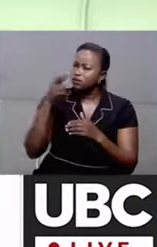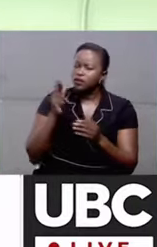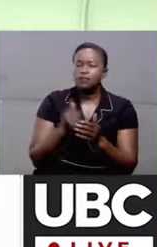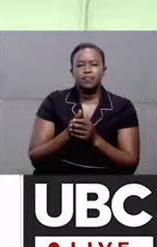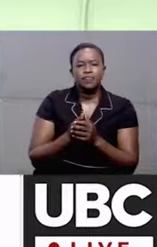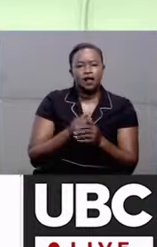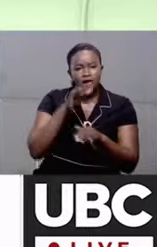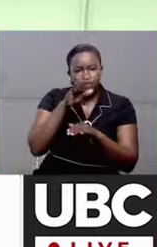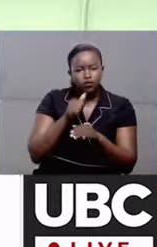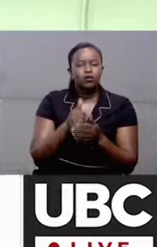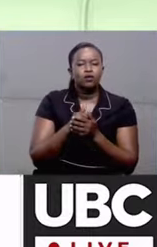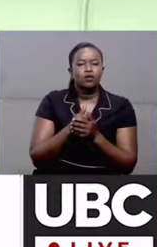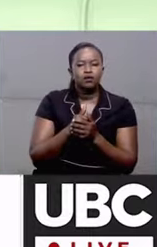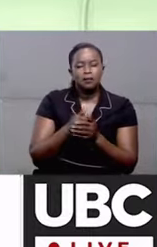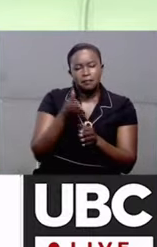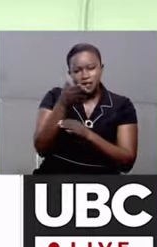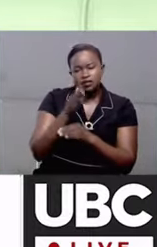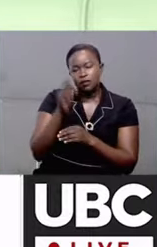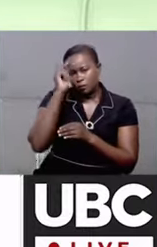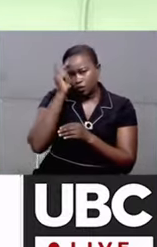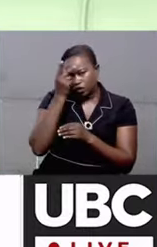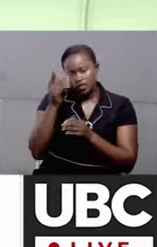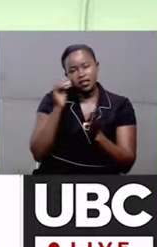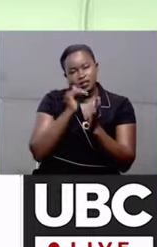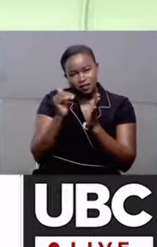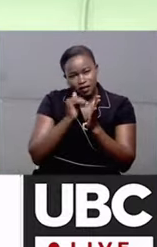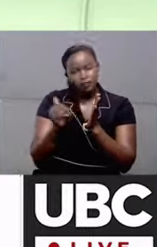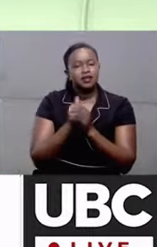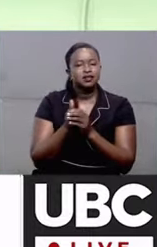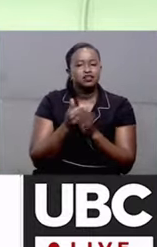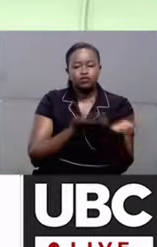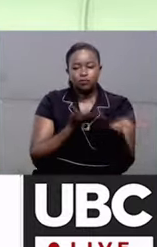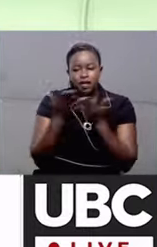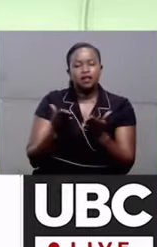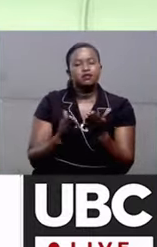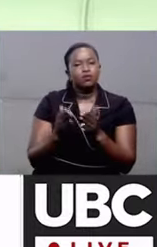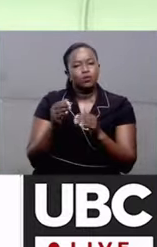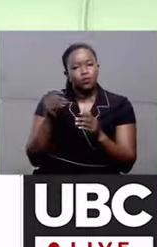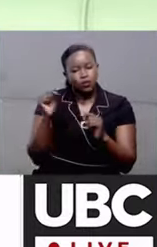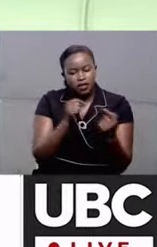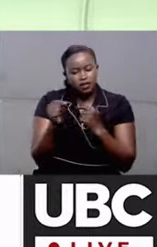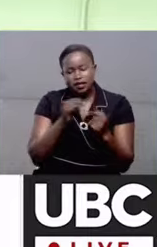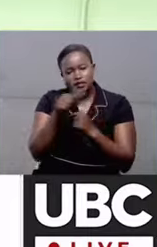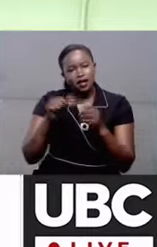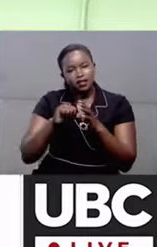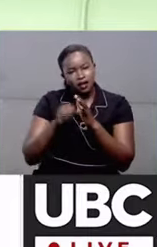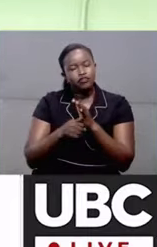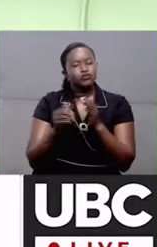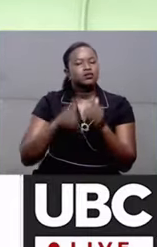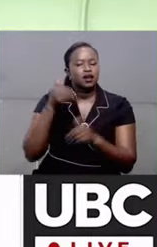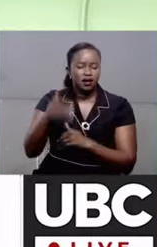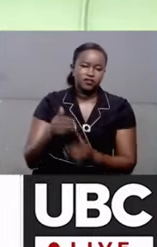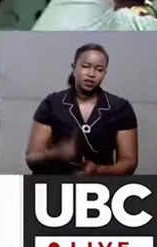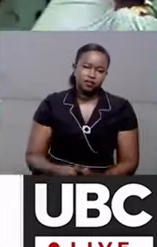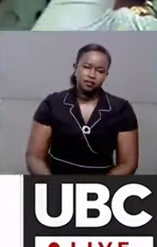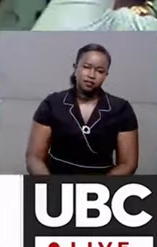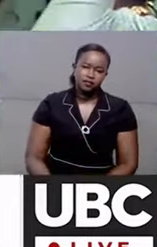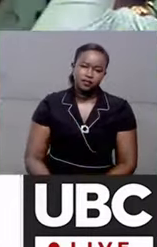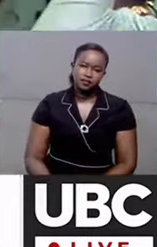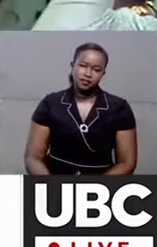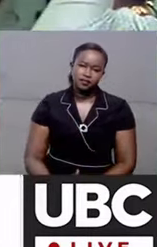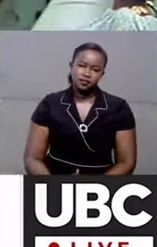the ministerial policy statements to be laid? Let's lay and the then papers. We discuss the other matters after. Thank you, Right Honorable Speaker. Next item.